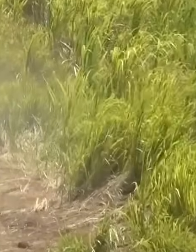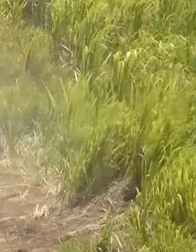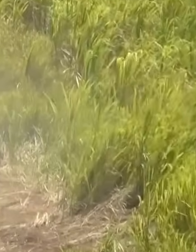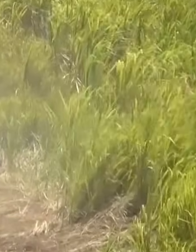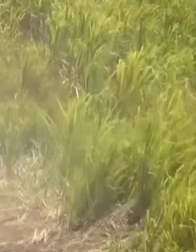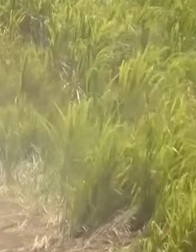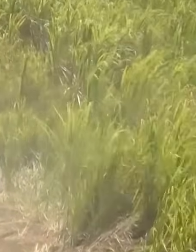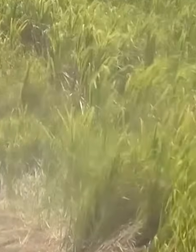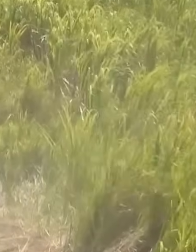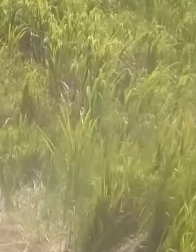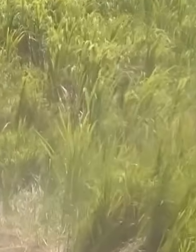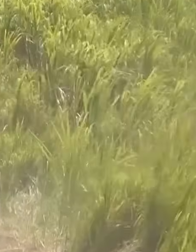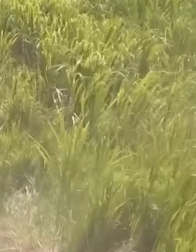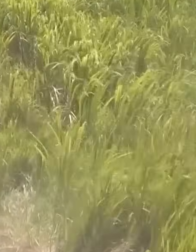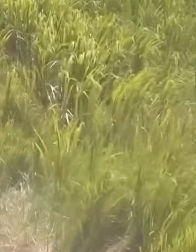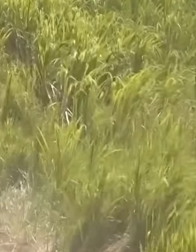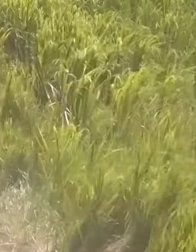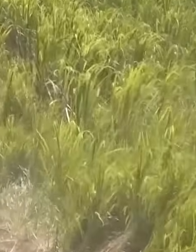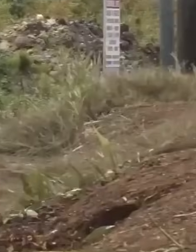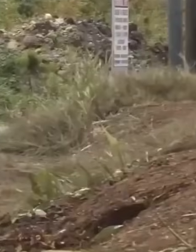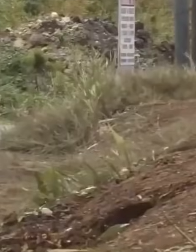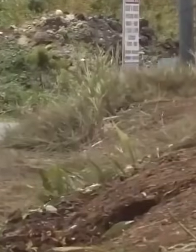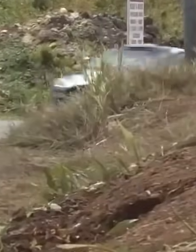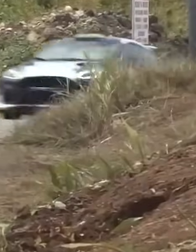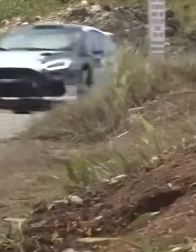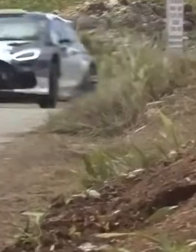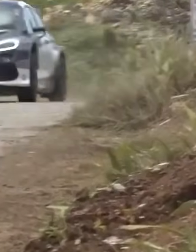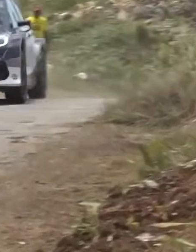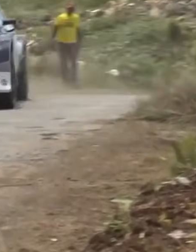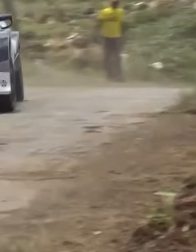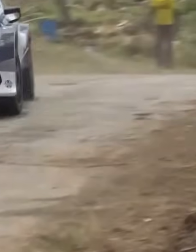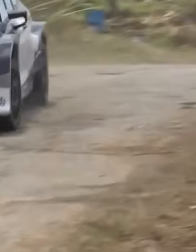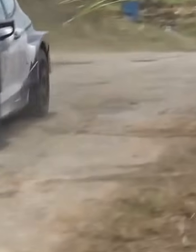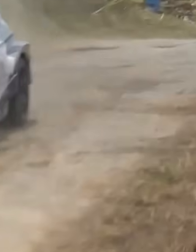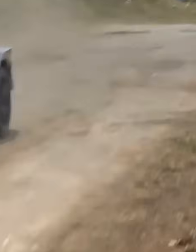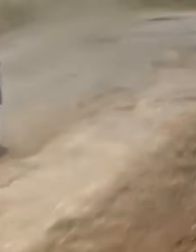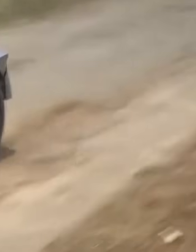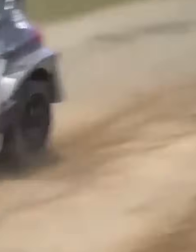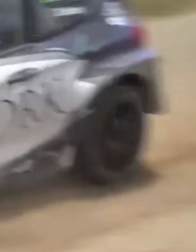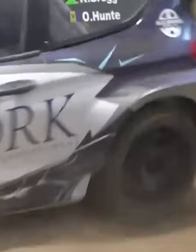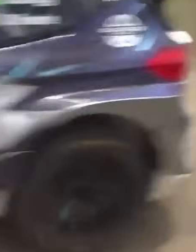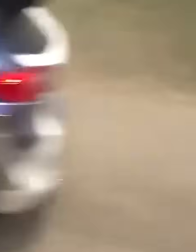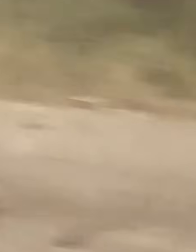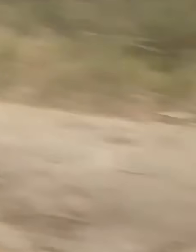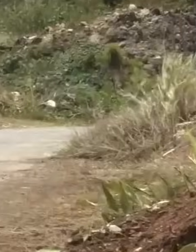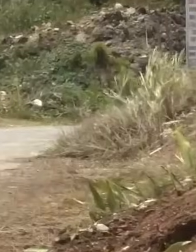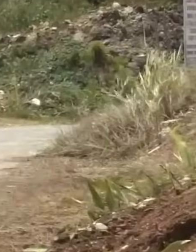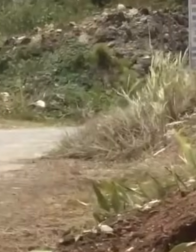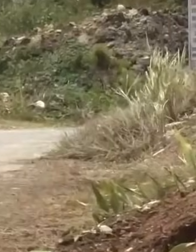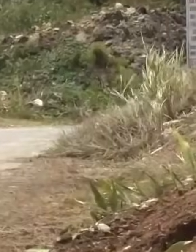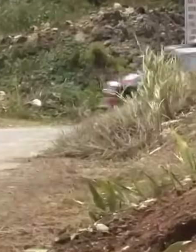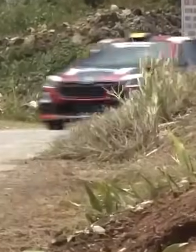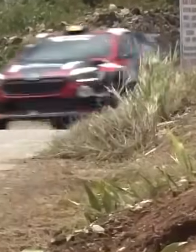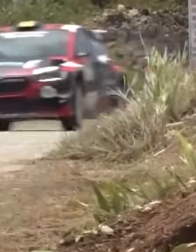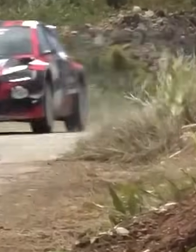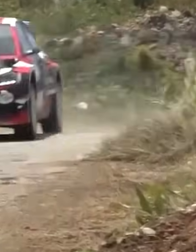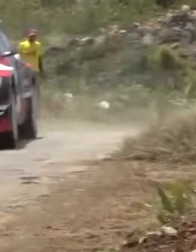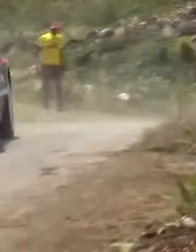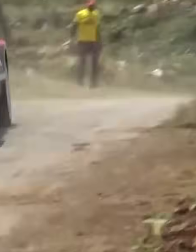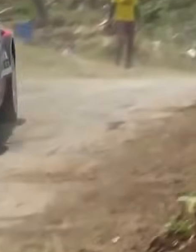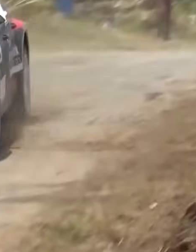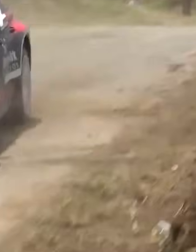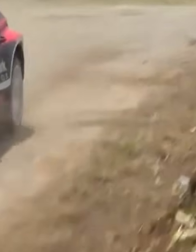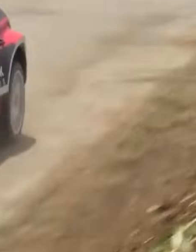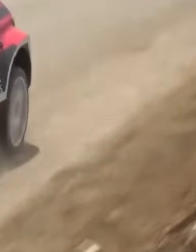European champion Simon John Joseph driving a super-modified 2 rear-wheel drive Porsche, and last year's winner Stuart